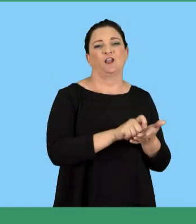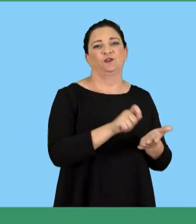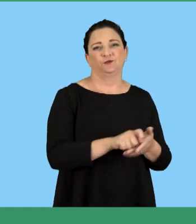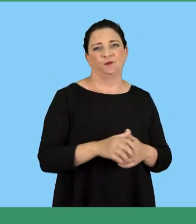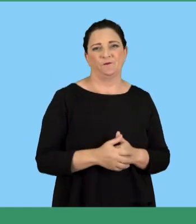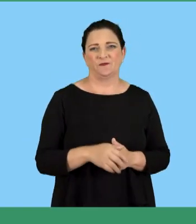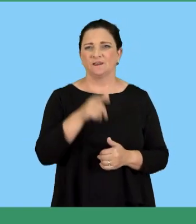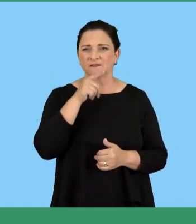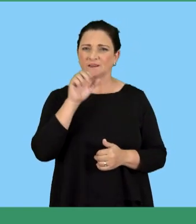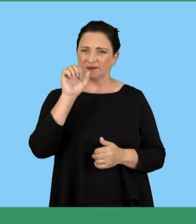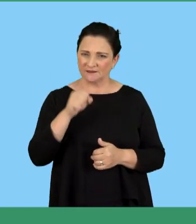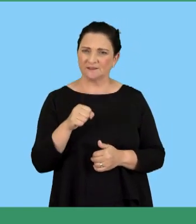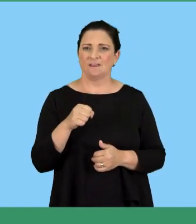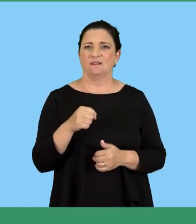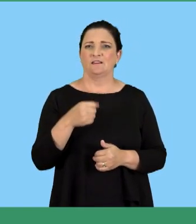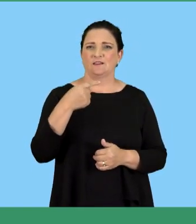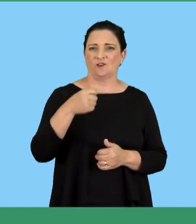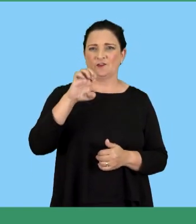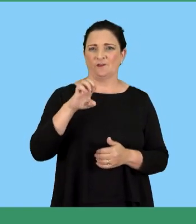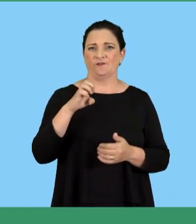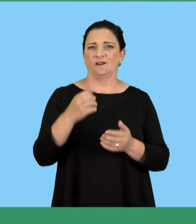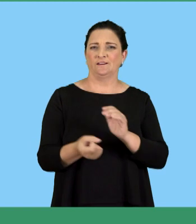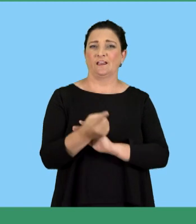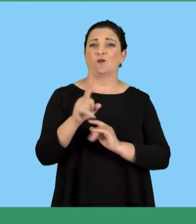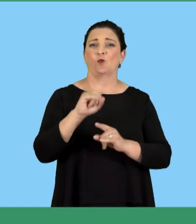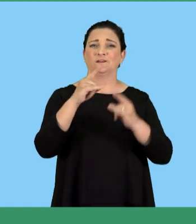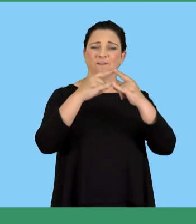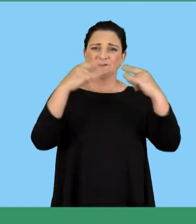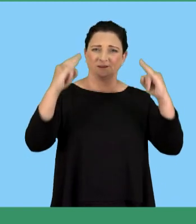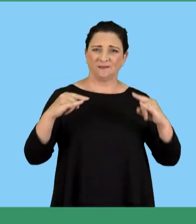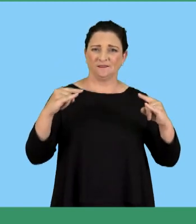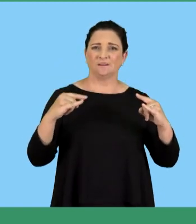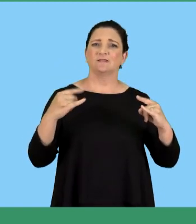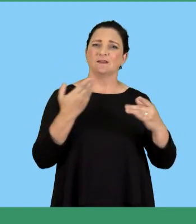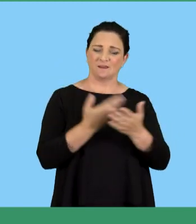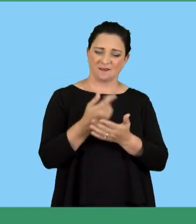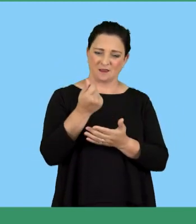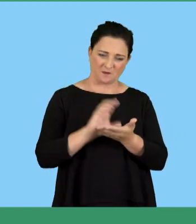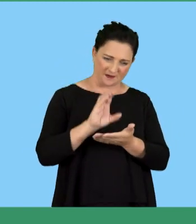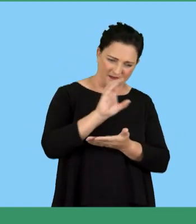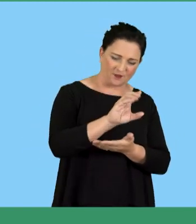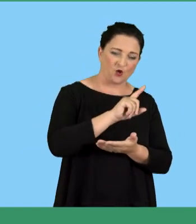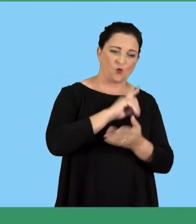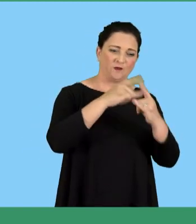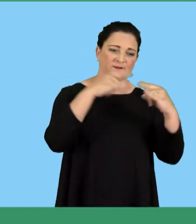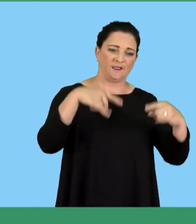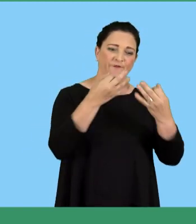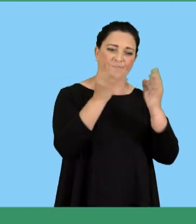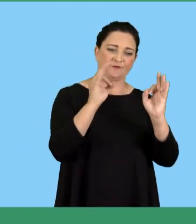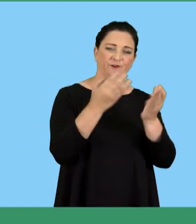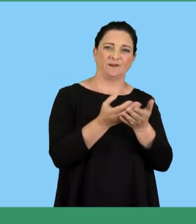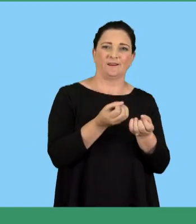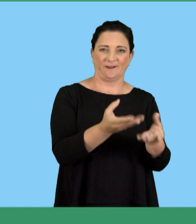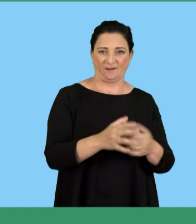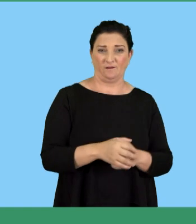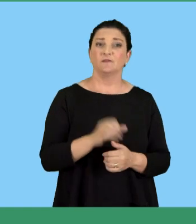Events invest in job creation projects. They also offer their stretch tents for free to support local events. So